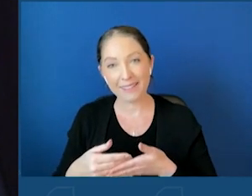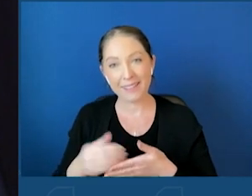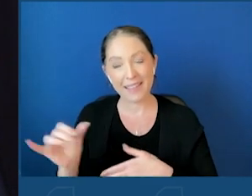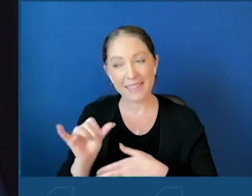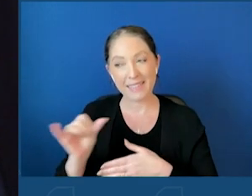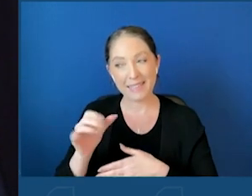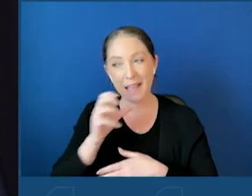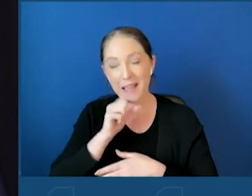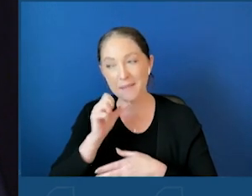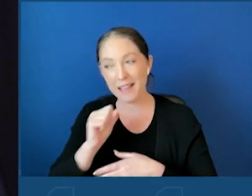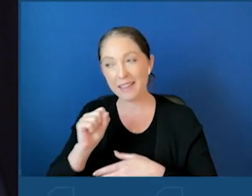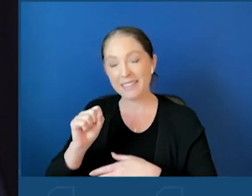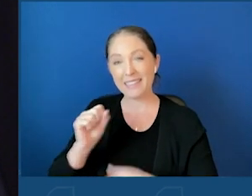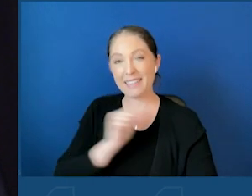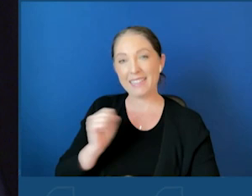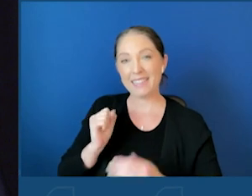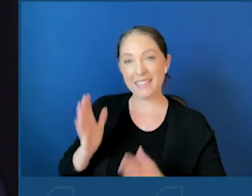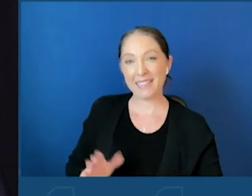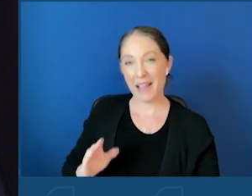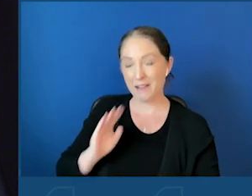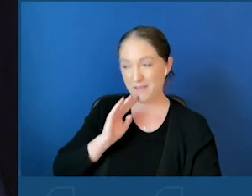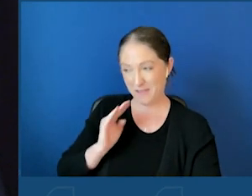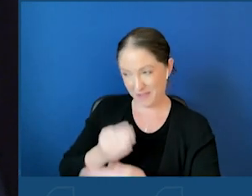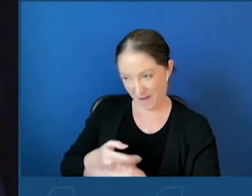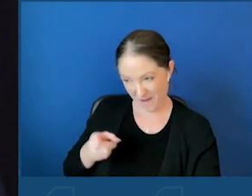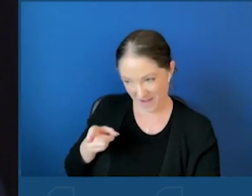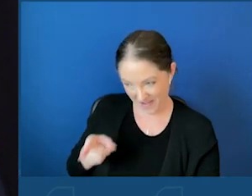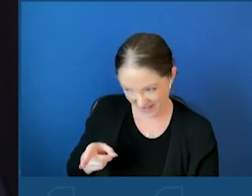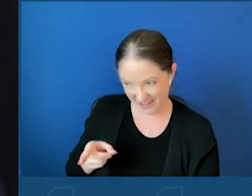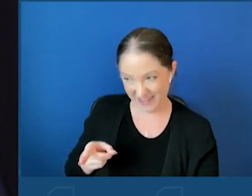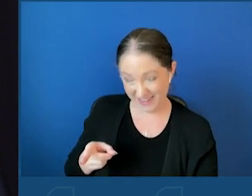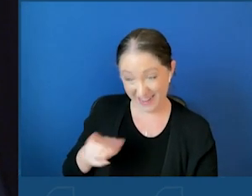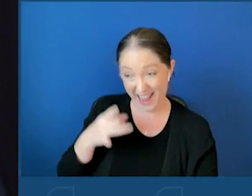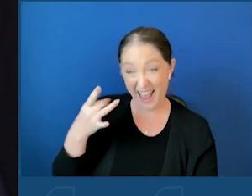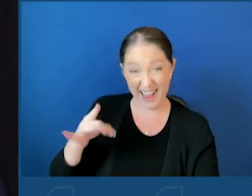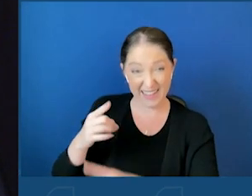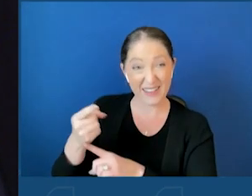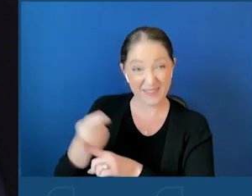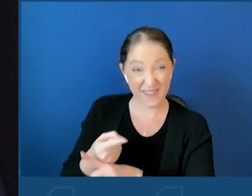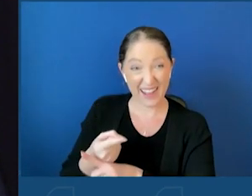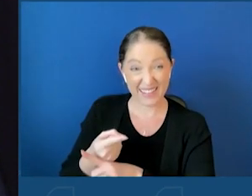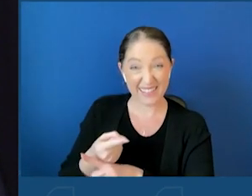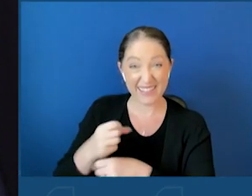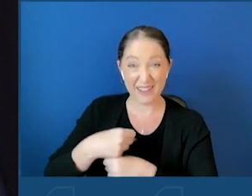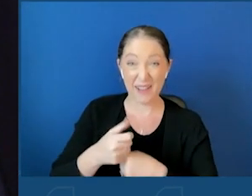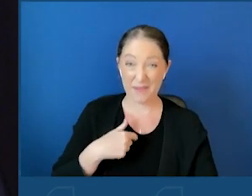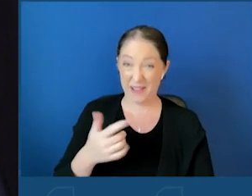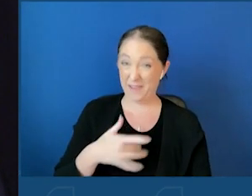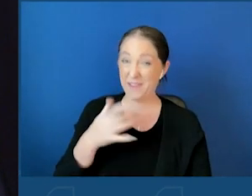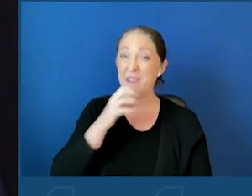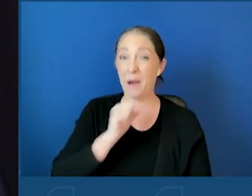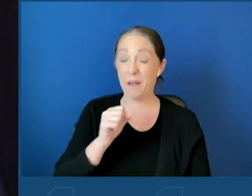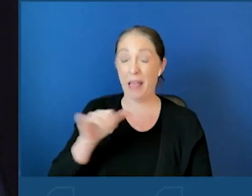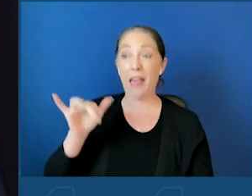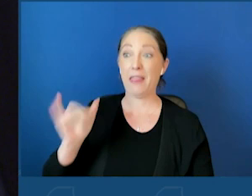Brooks' little daughter, Leah, 18 months old. 18 months is a real challenge, isn't it?